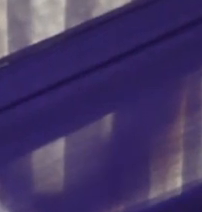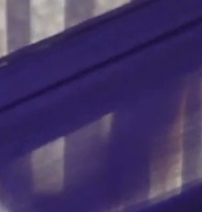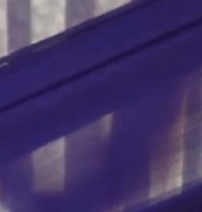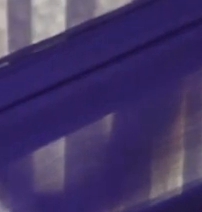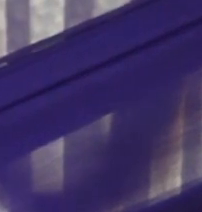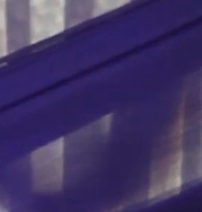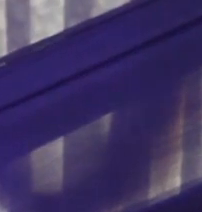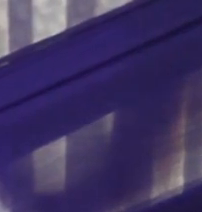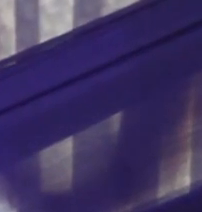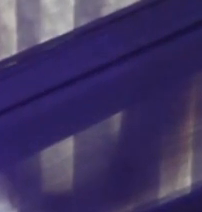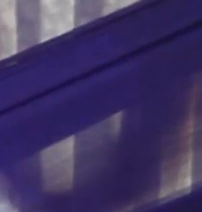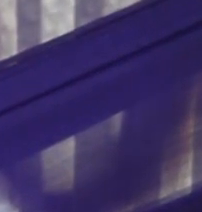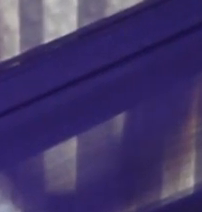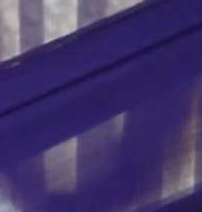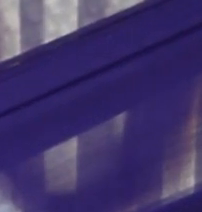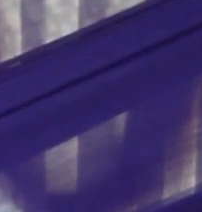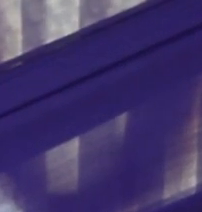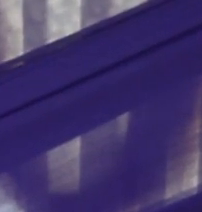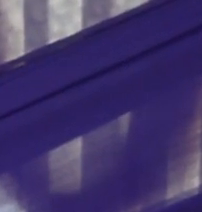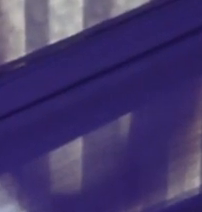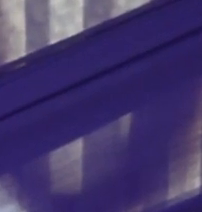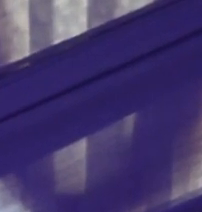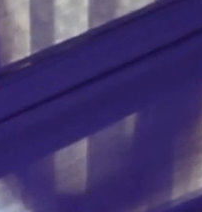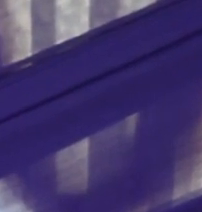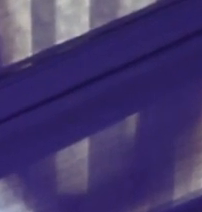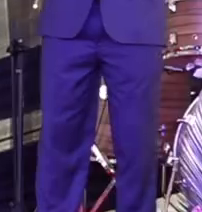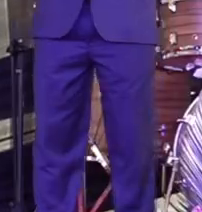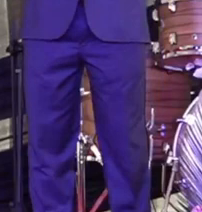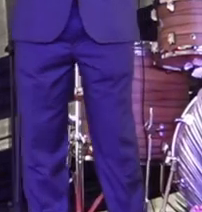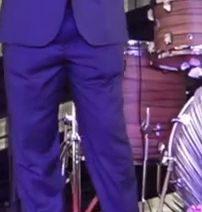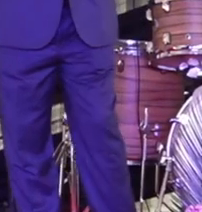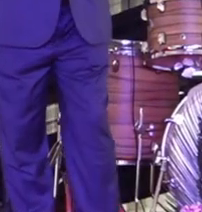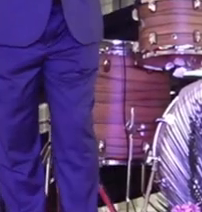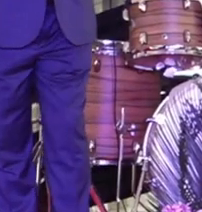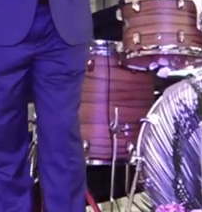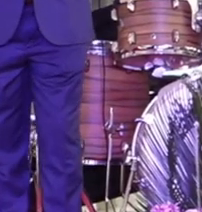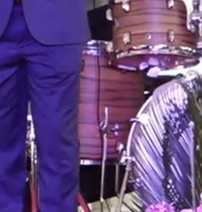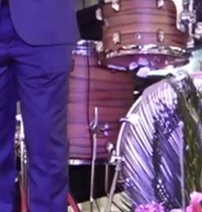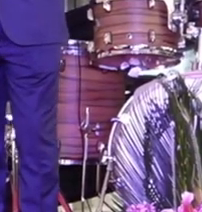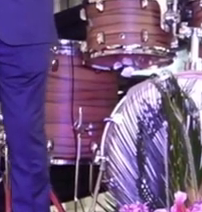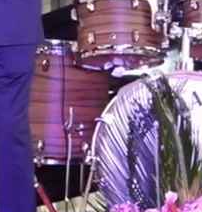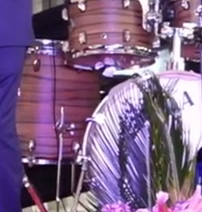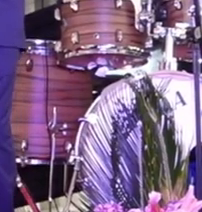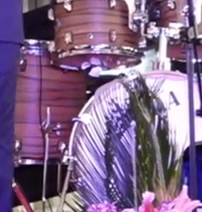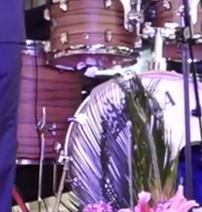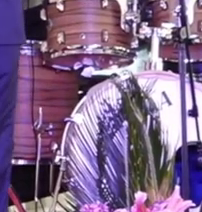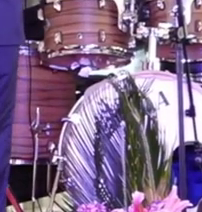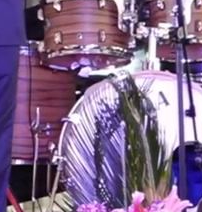And I possess a soul. So when my spirit and my